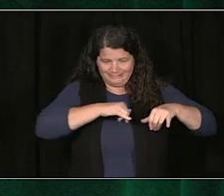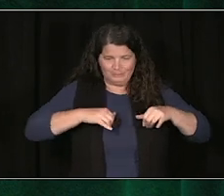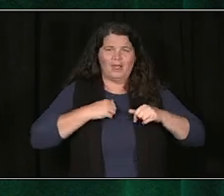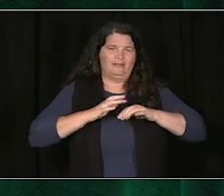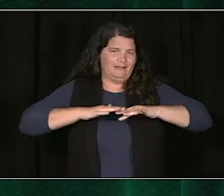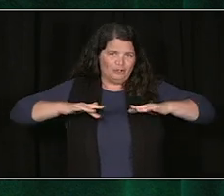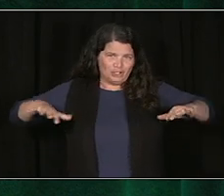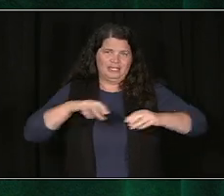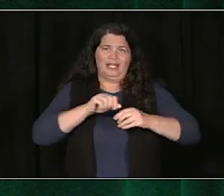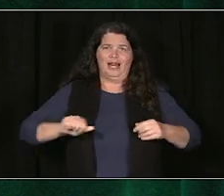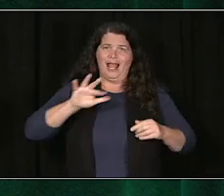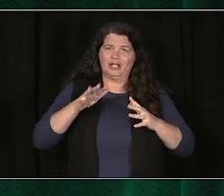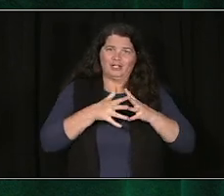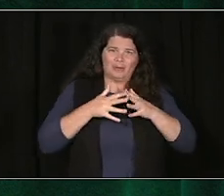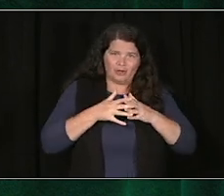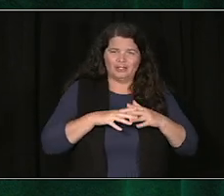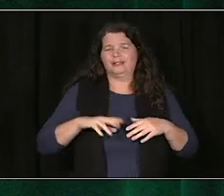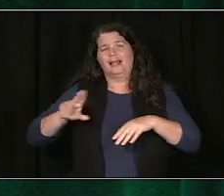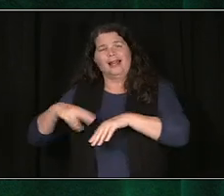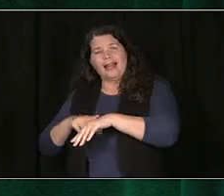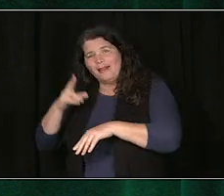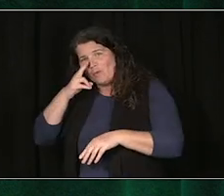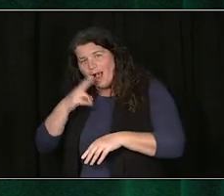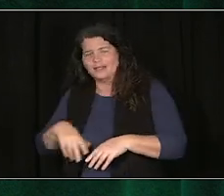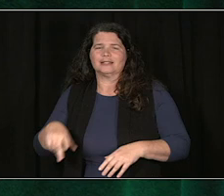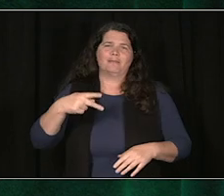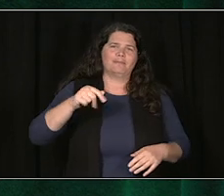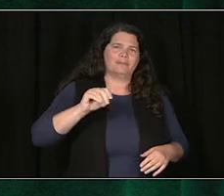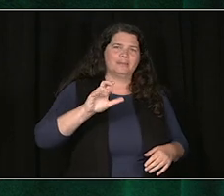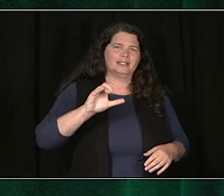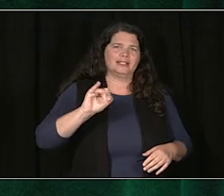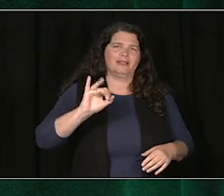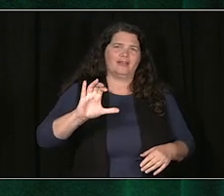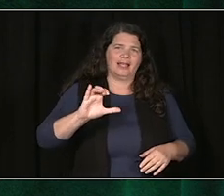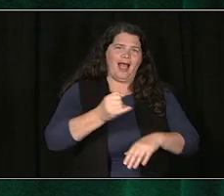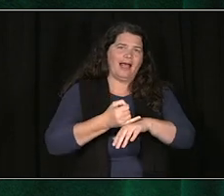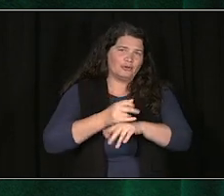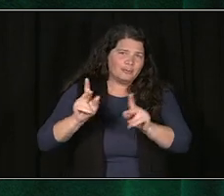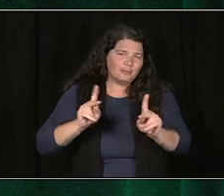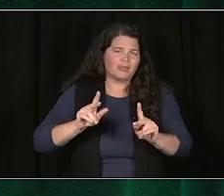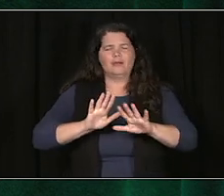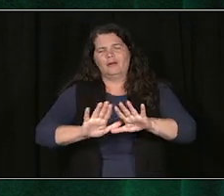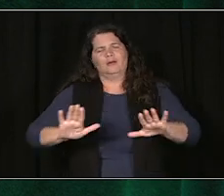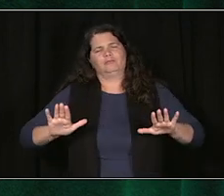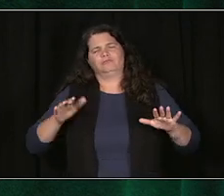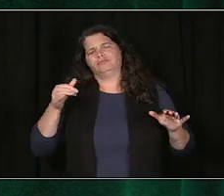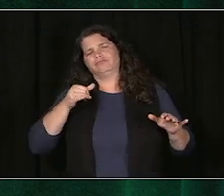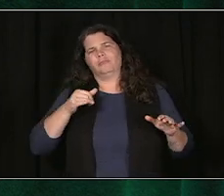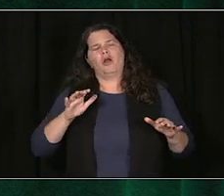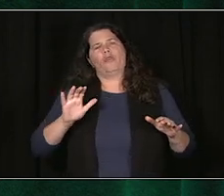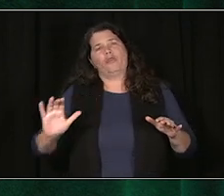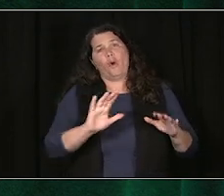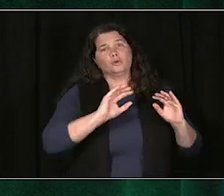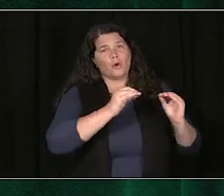American space and then the Native Hawaiians and Pacific Islanders. And so I think this is a part of the work that these